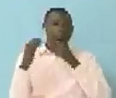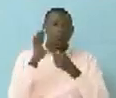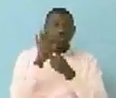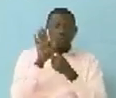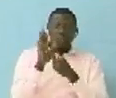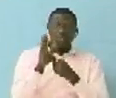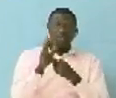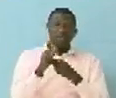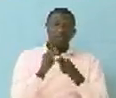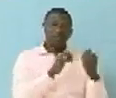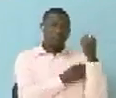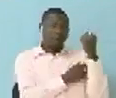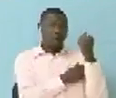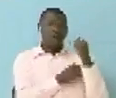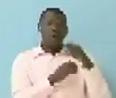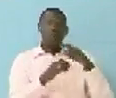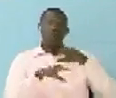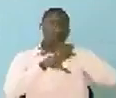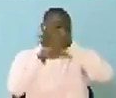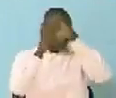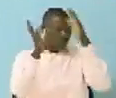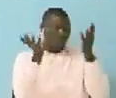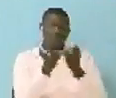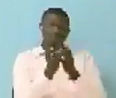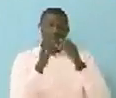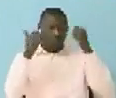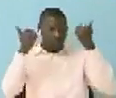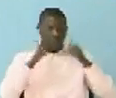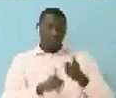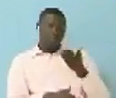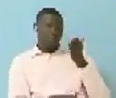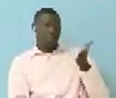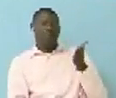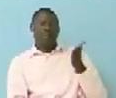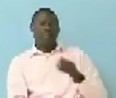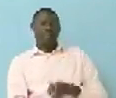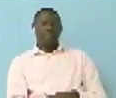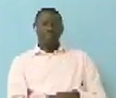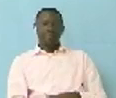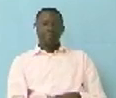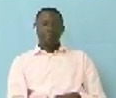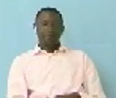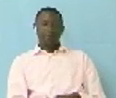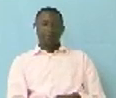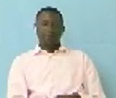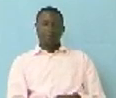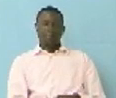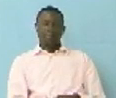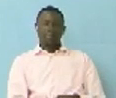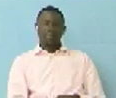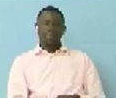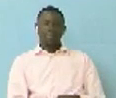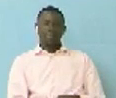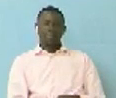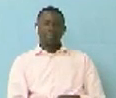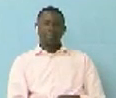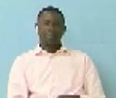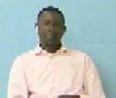over what was going on. And nunkapo ko alka ko ni murunda teleka wo fanani ya itandile ko atele marta ko ni bela atamandir